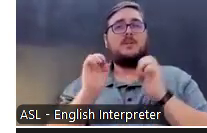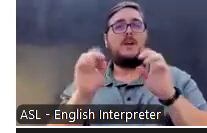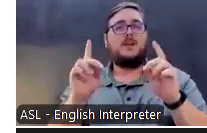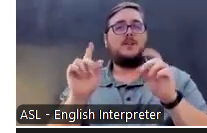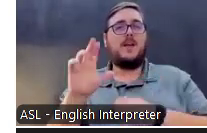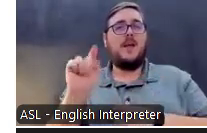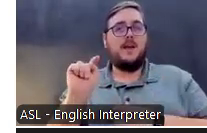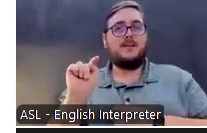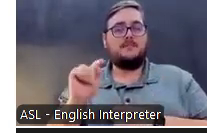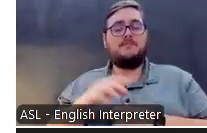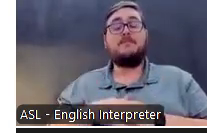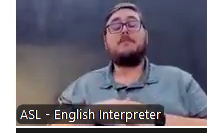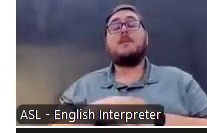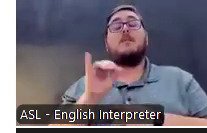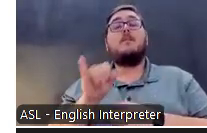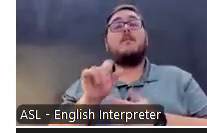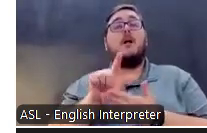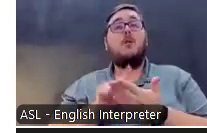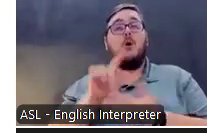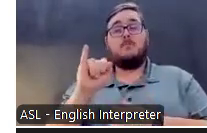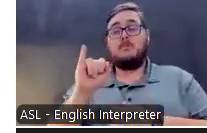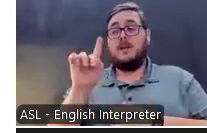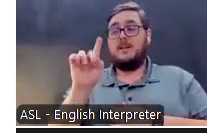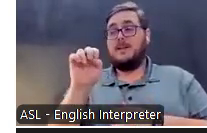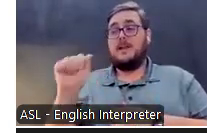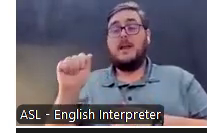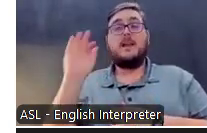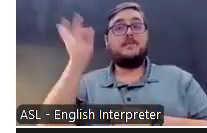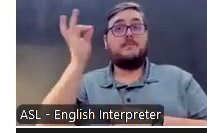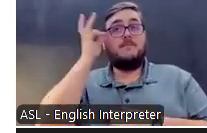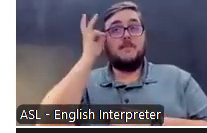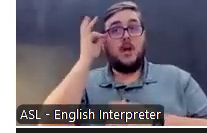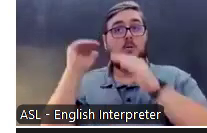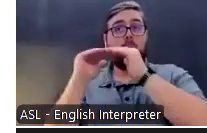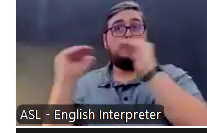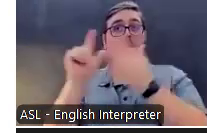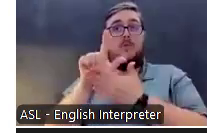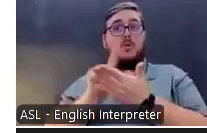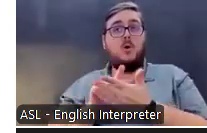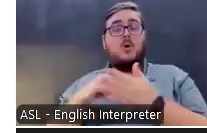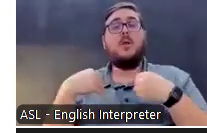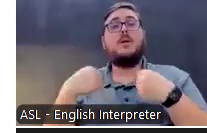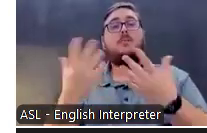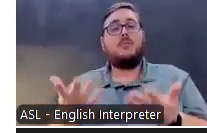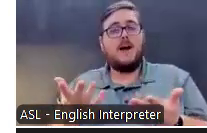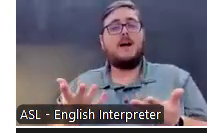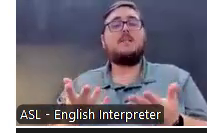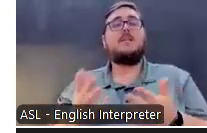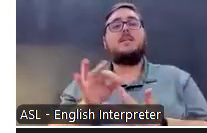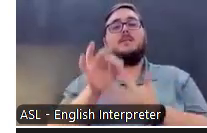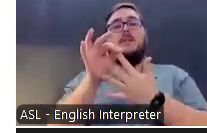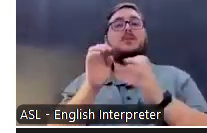And IDEA is the federal law that provides for special education and related services to